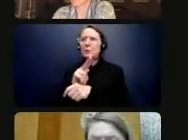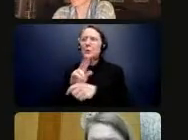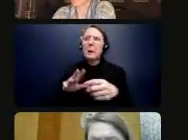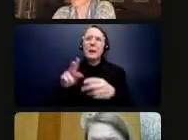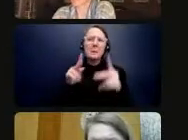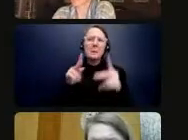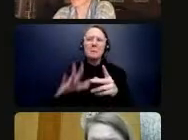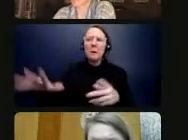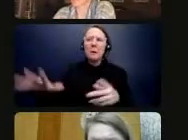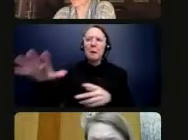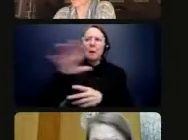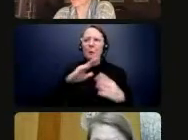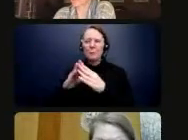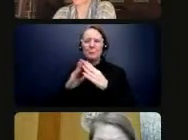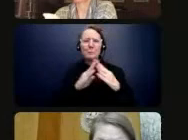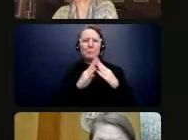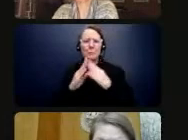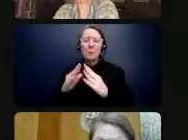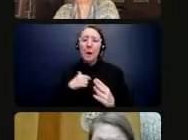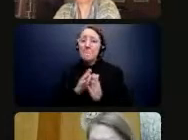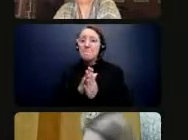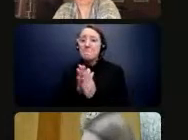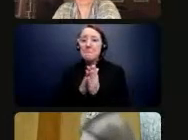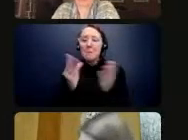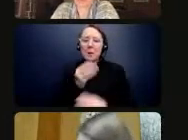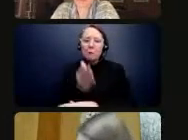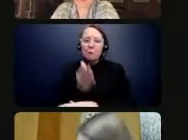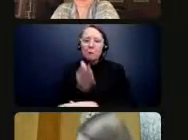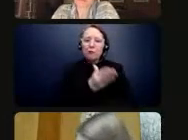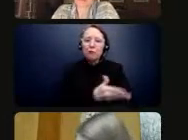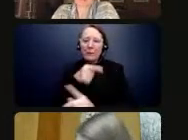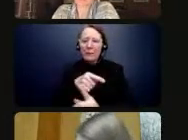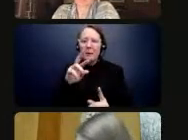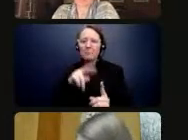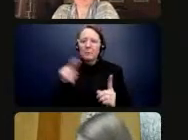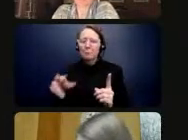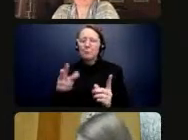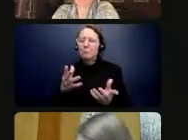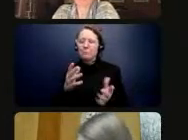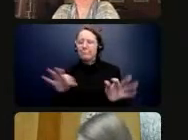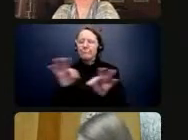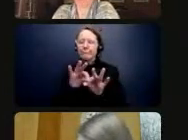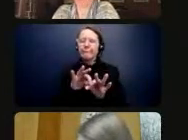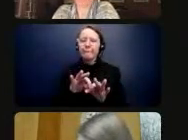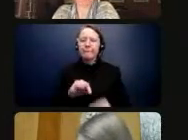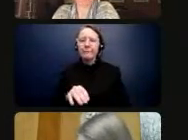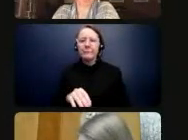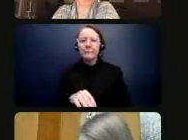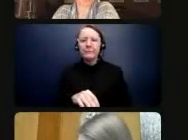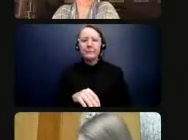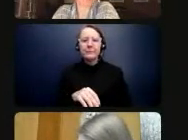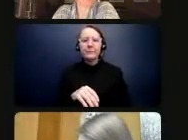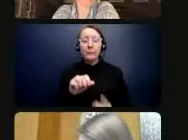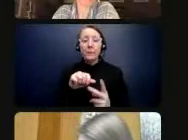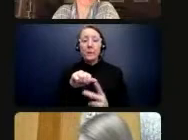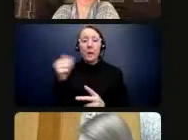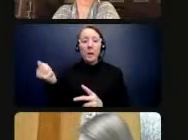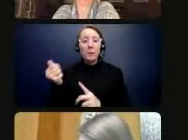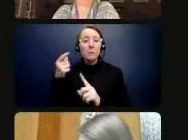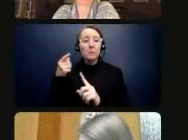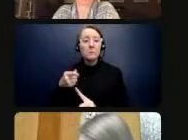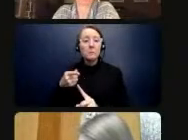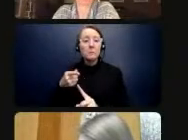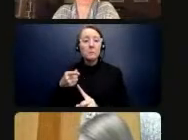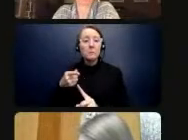I really am interested in fixing up that restroom there. The other one is